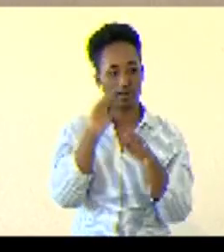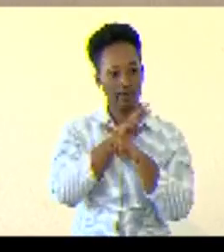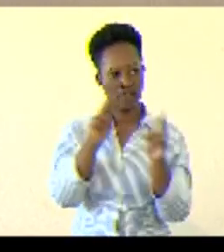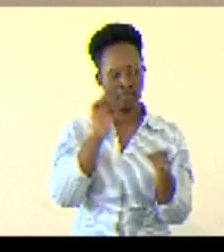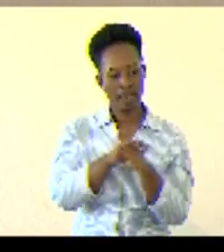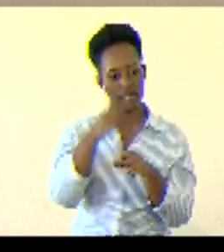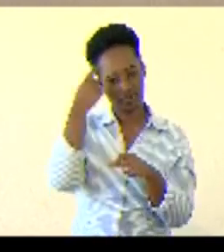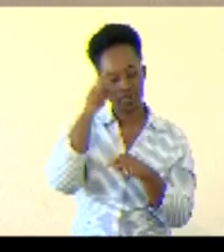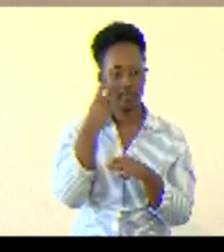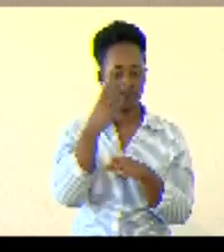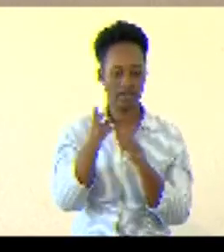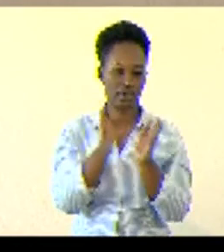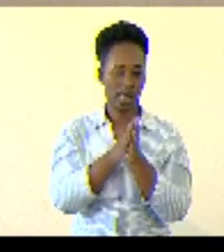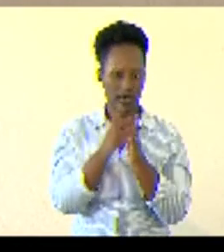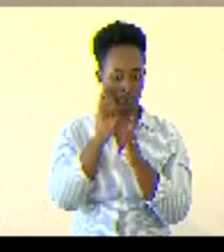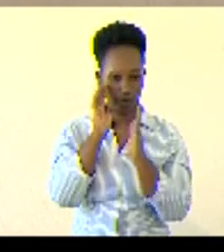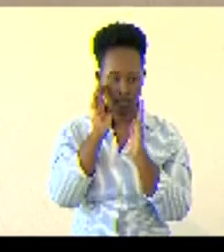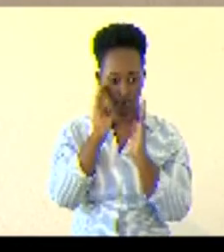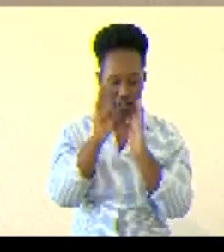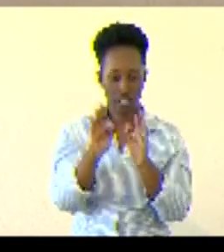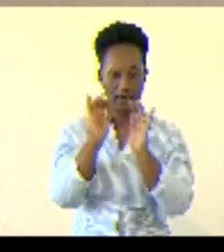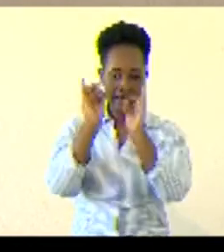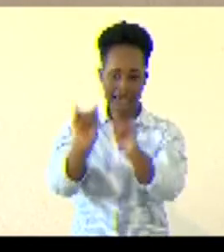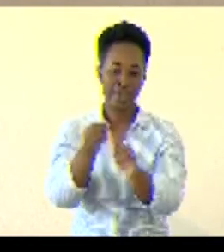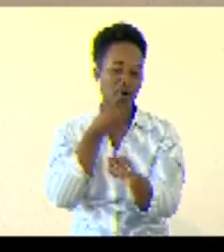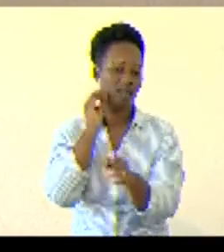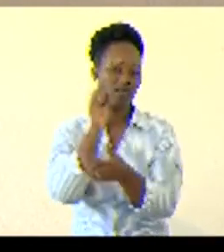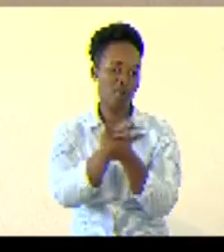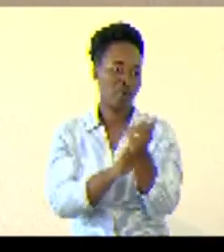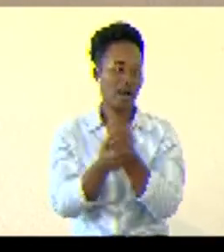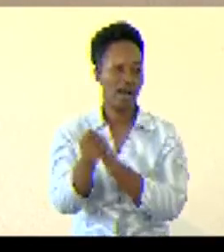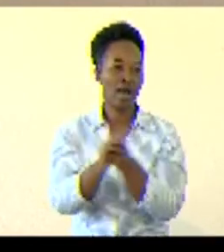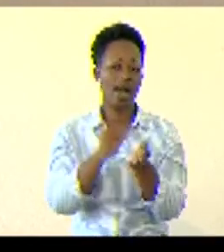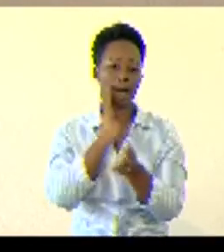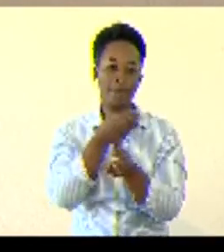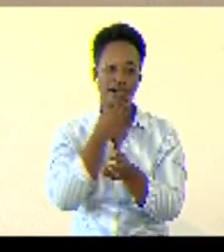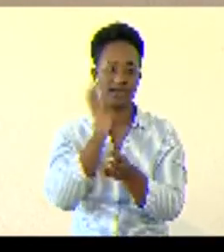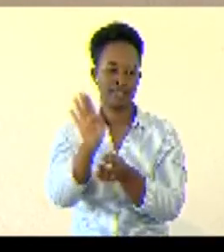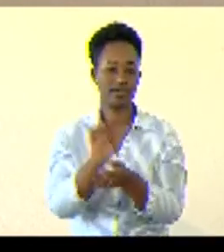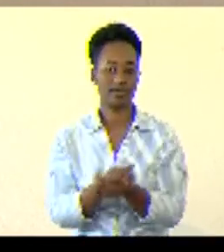listening, and stay home and wash your hands with clean water and soap. May God bless you.